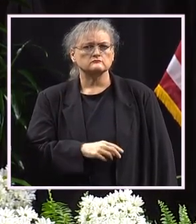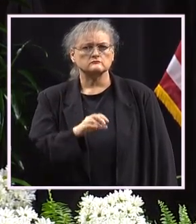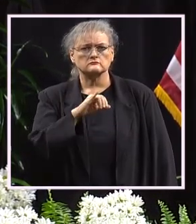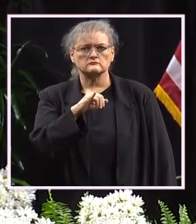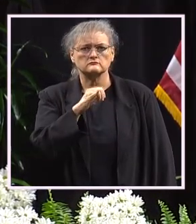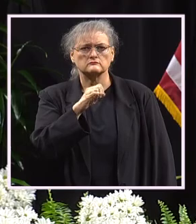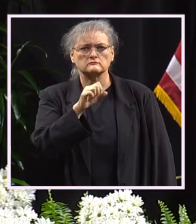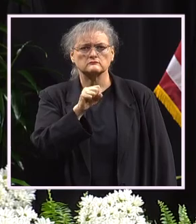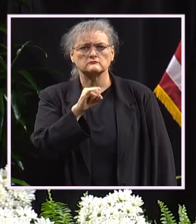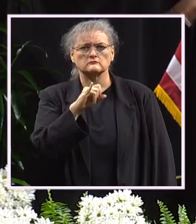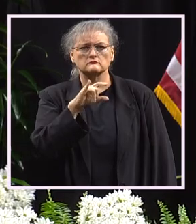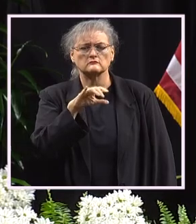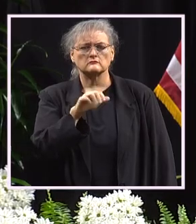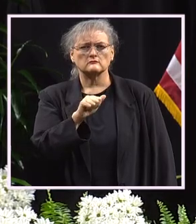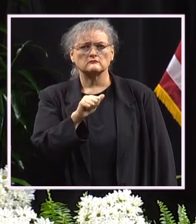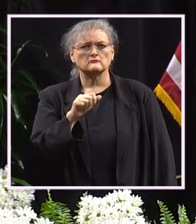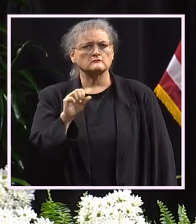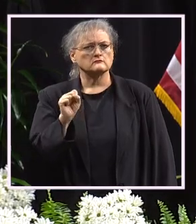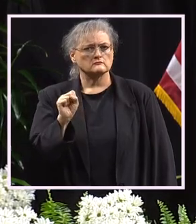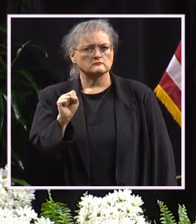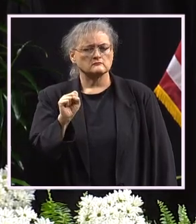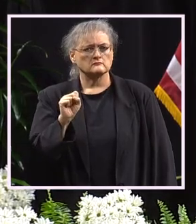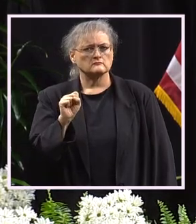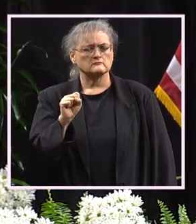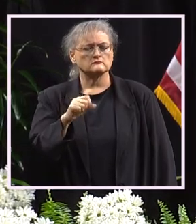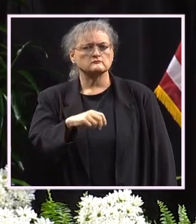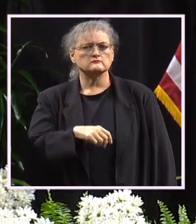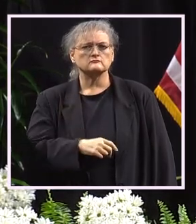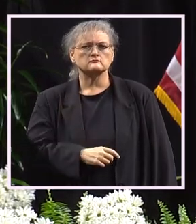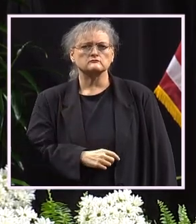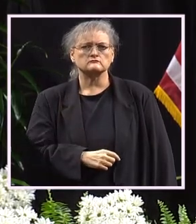Jessica Stewart, summa cum laude,